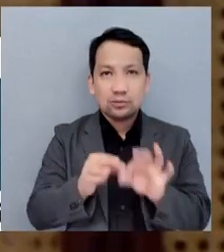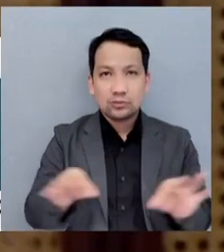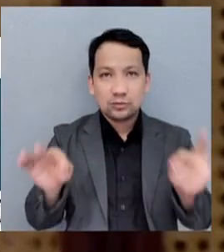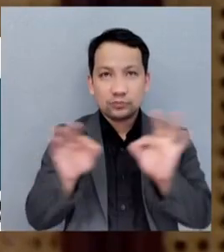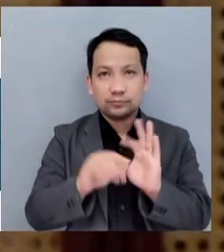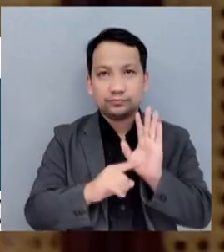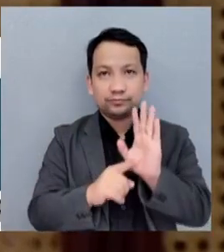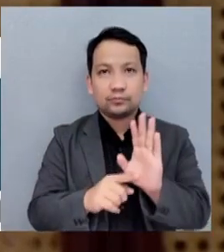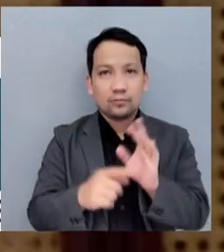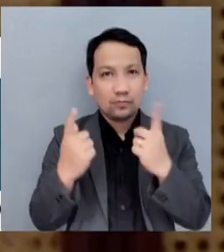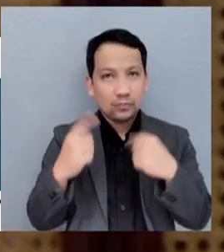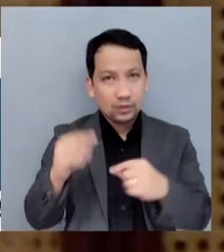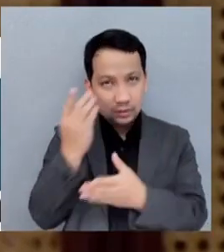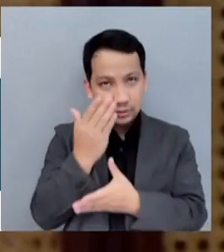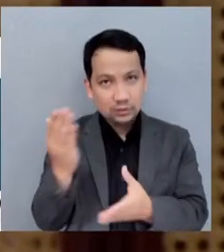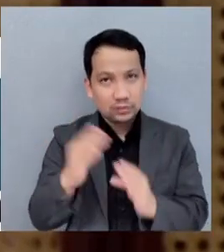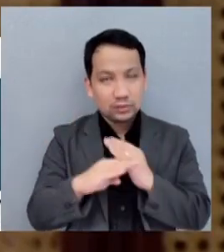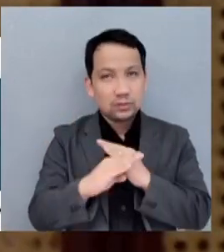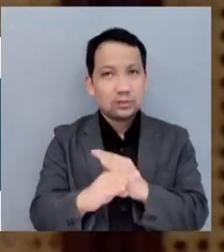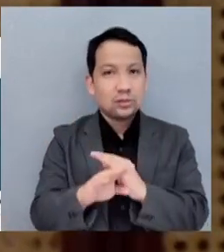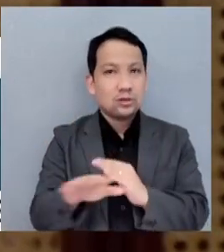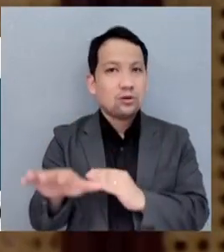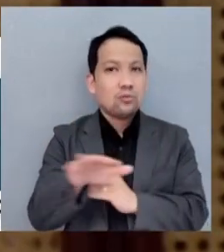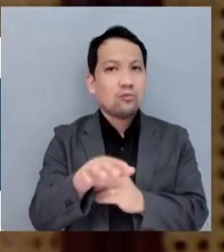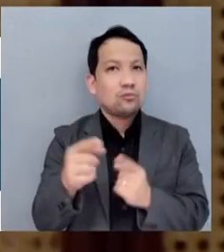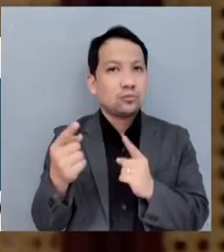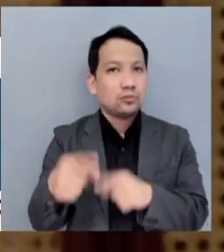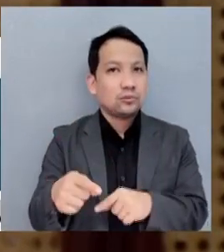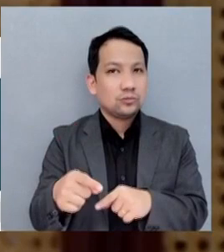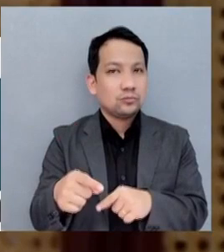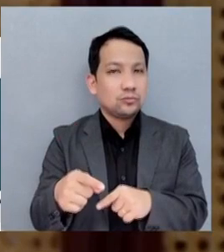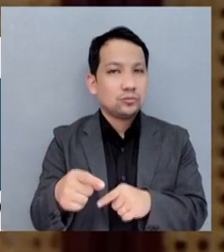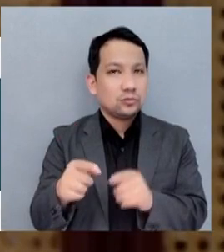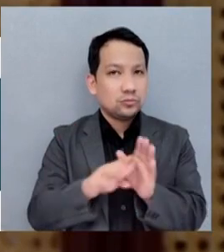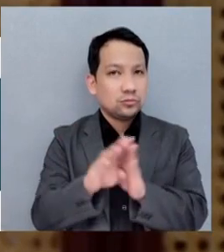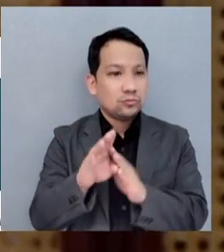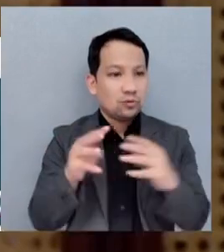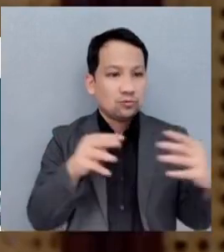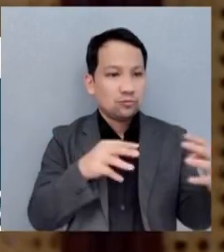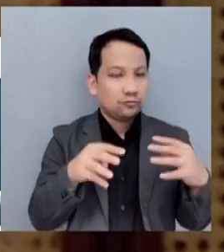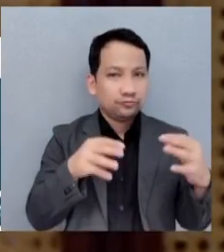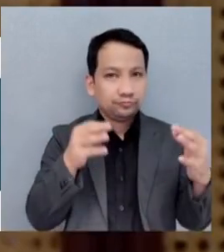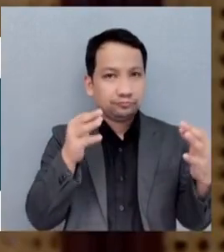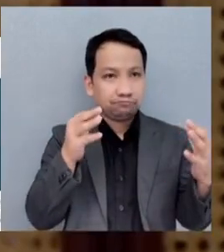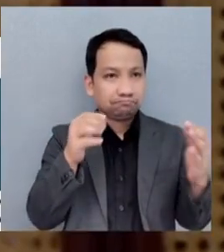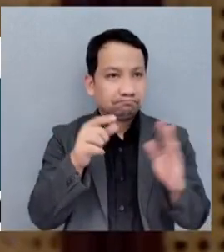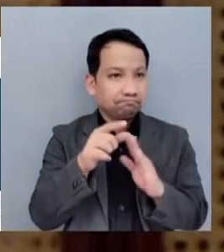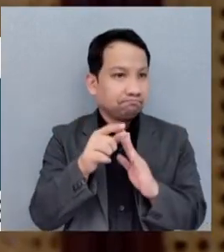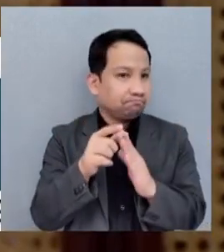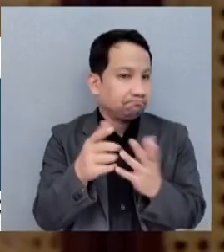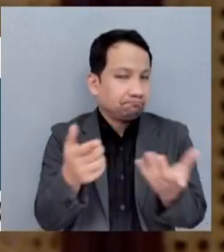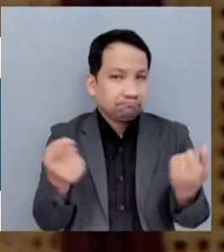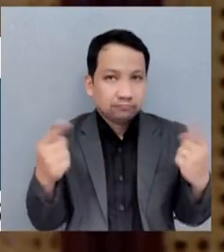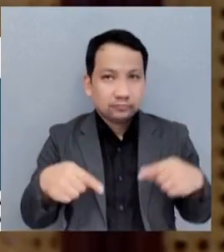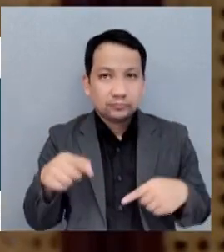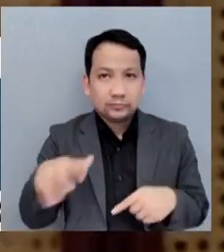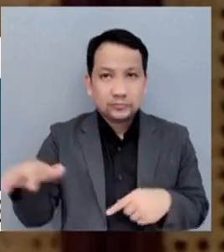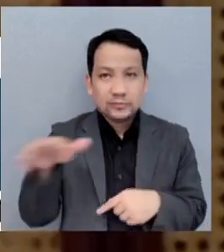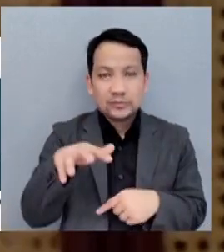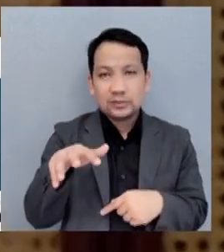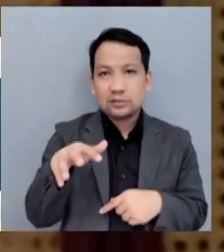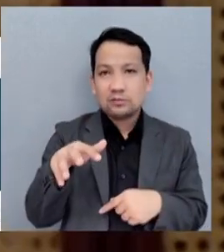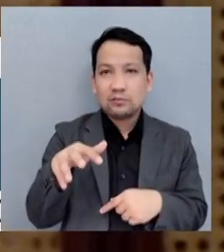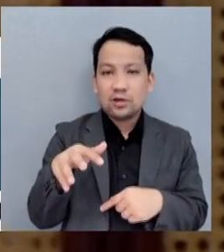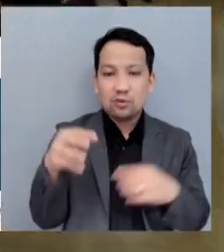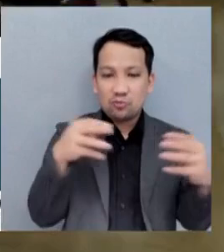are trying to avoid what has been a developing warlordism, I think, around the country.